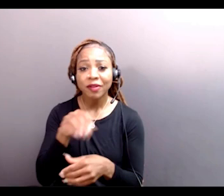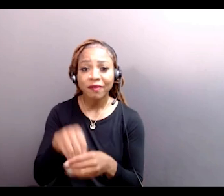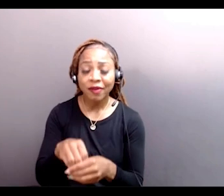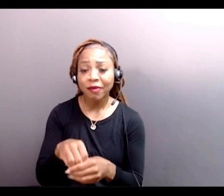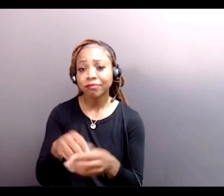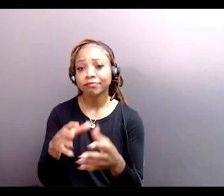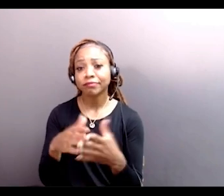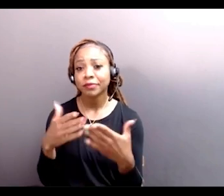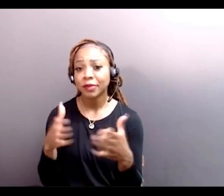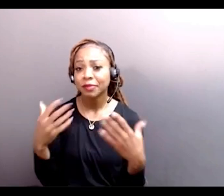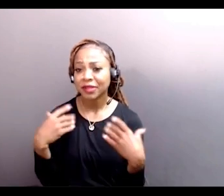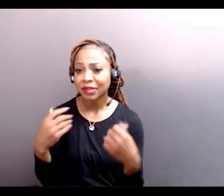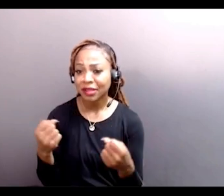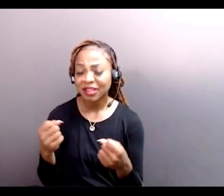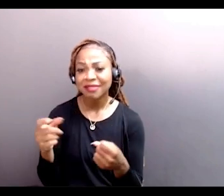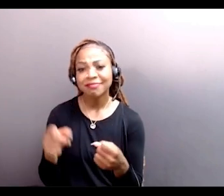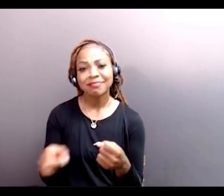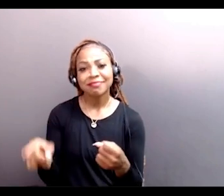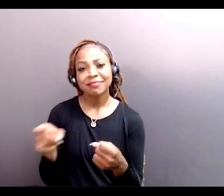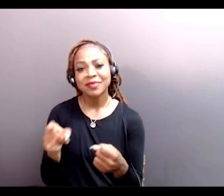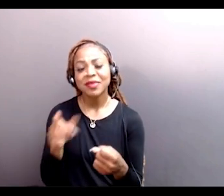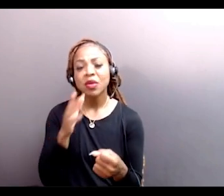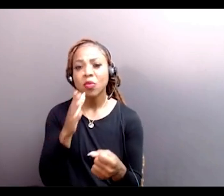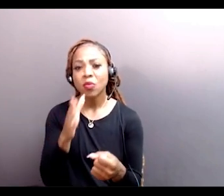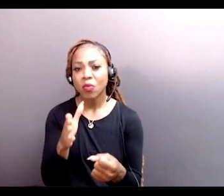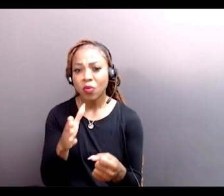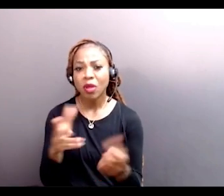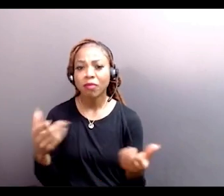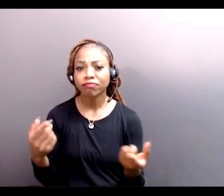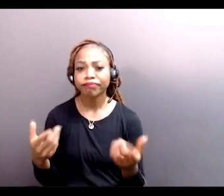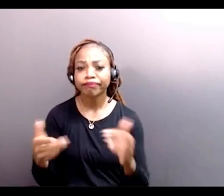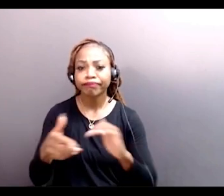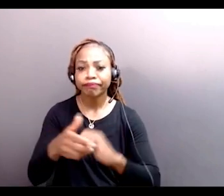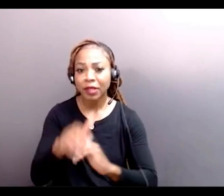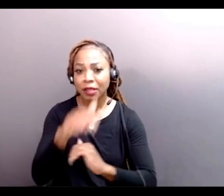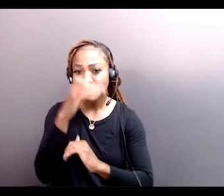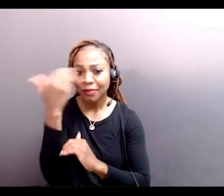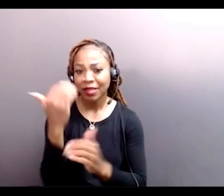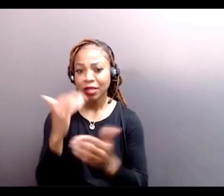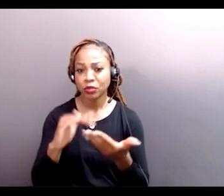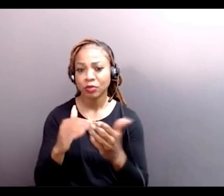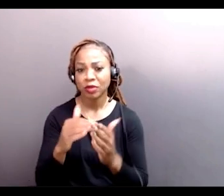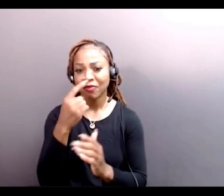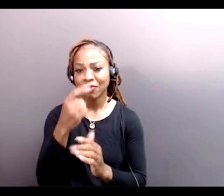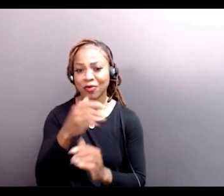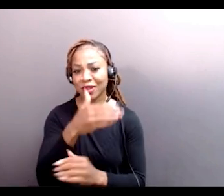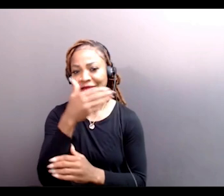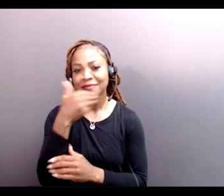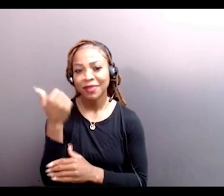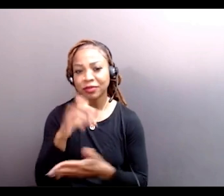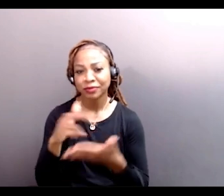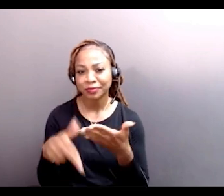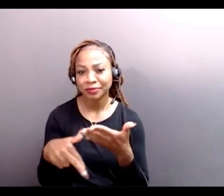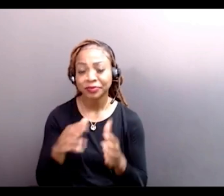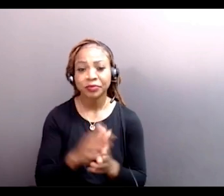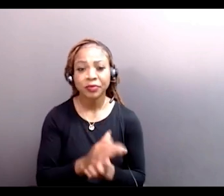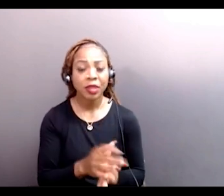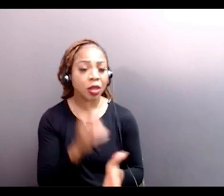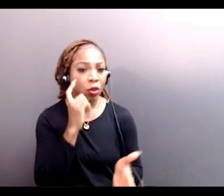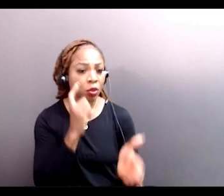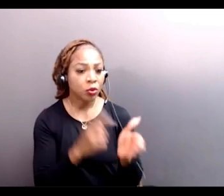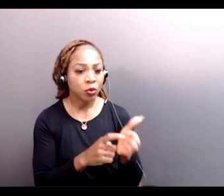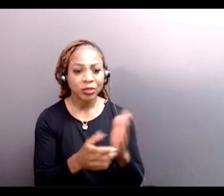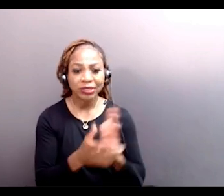health, that they are making sure that they're working alongside Black communities for the best possible outcome. So, and then you'll see how we